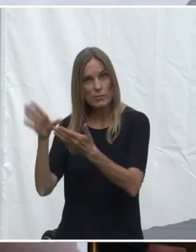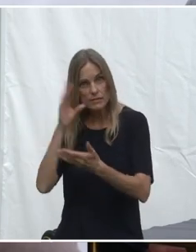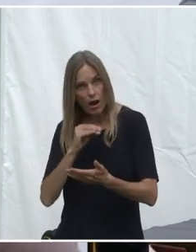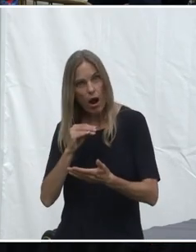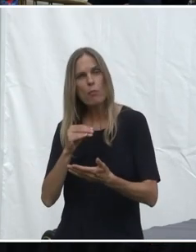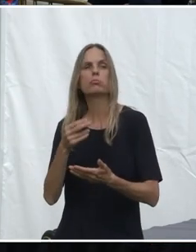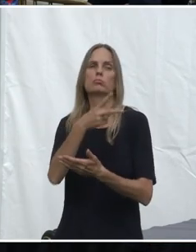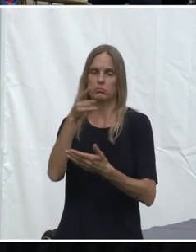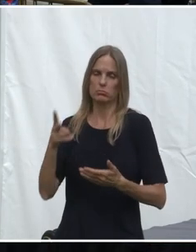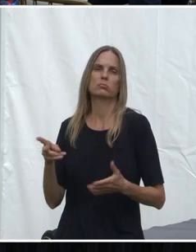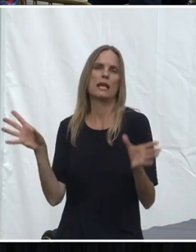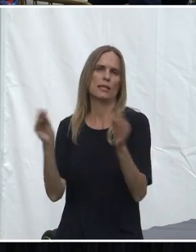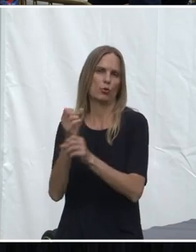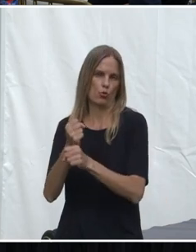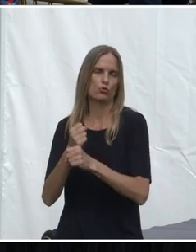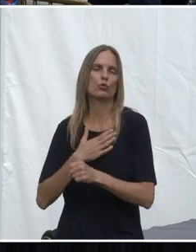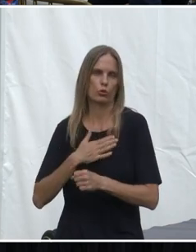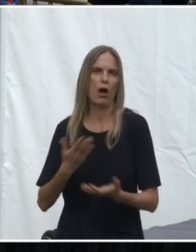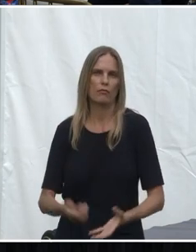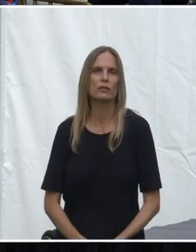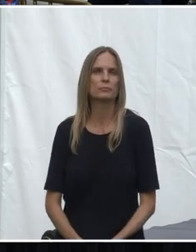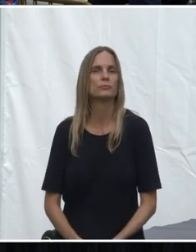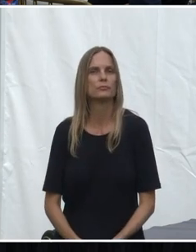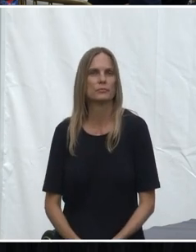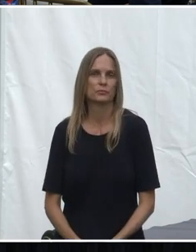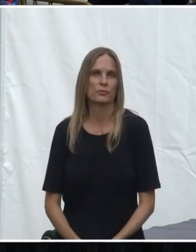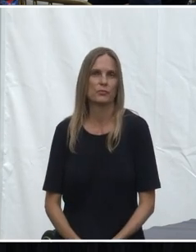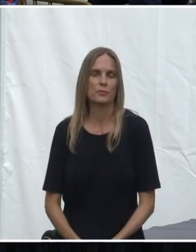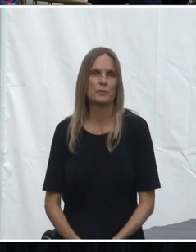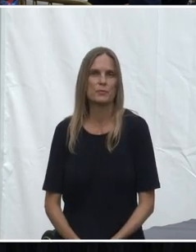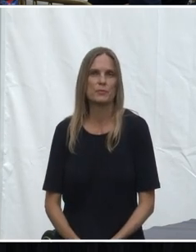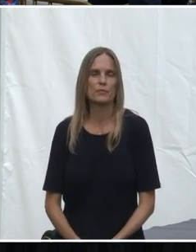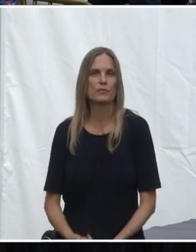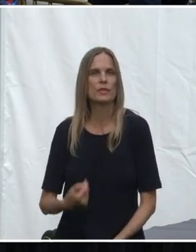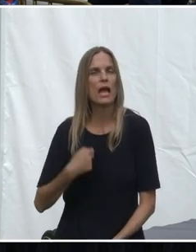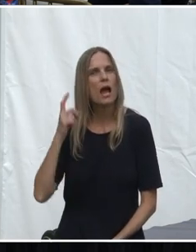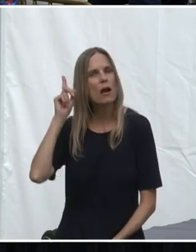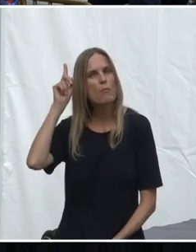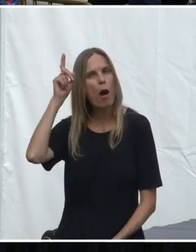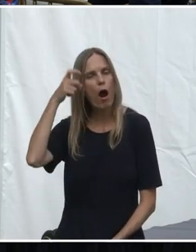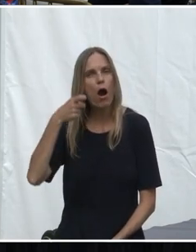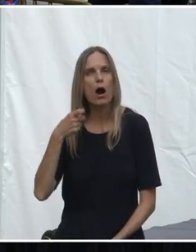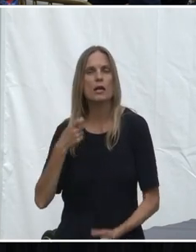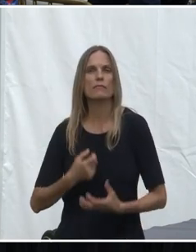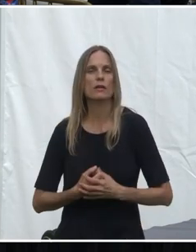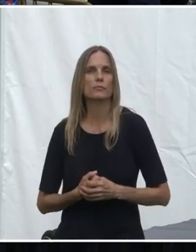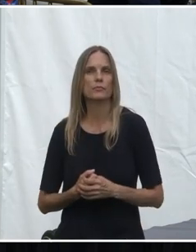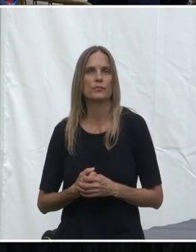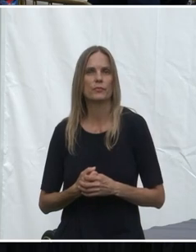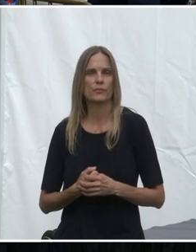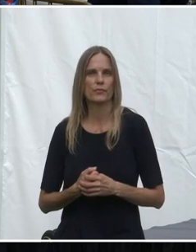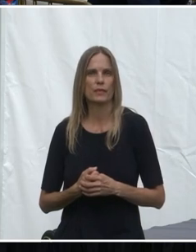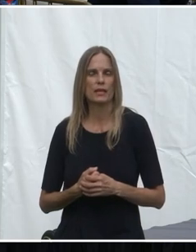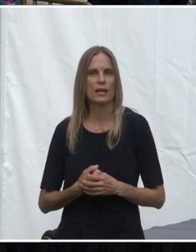cooperate. Thank you, Joonas. I think to get governments to do a better